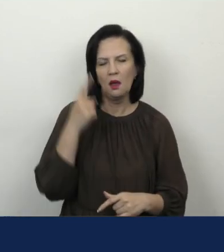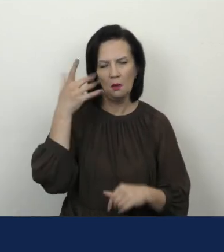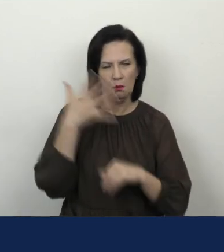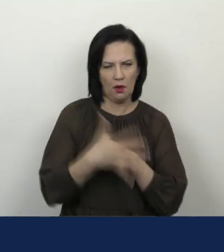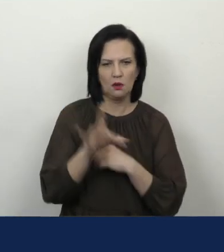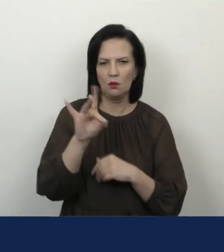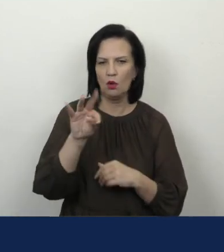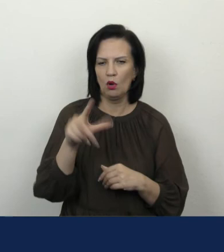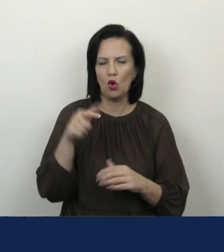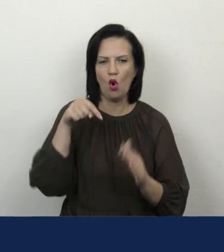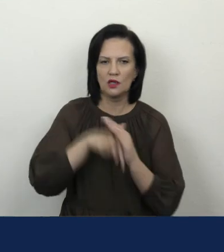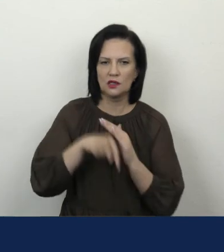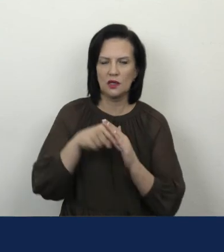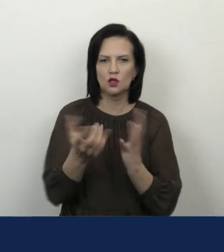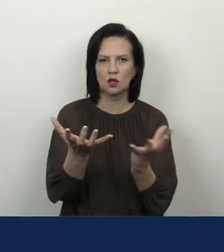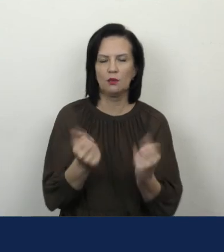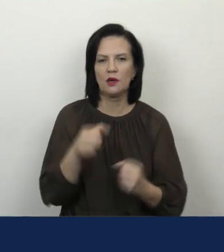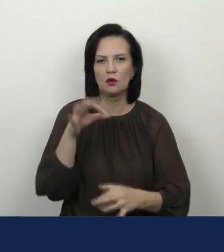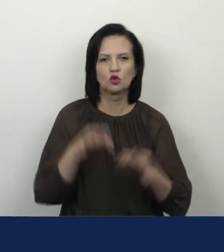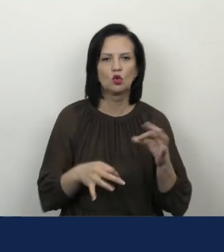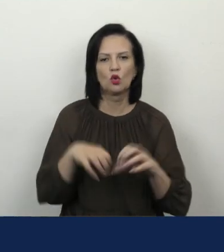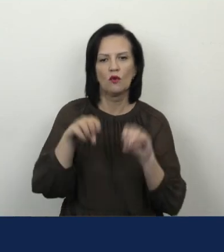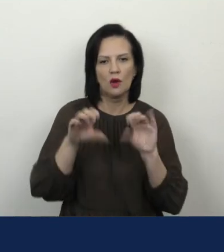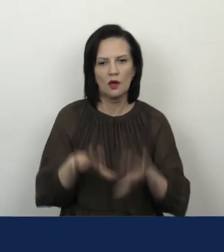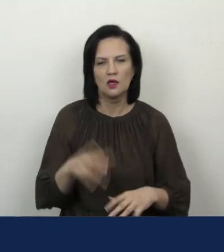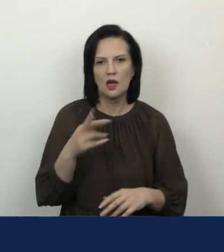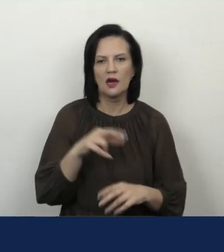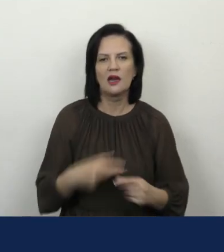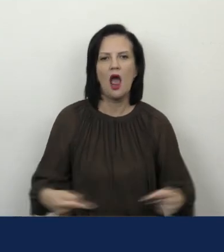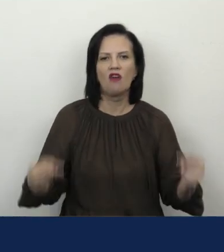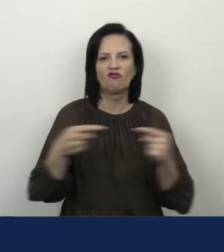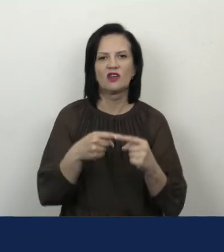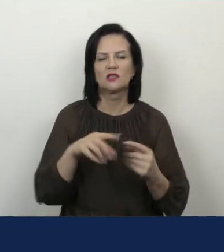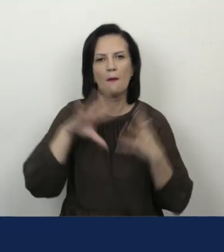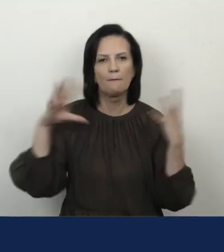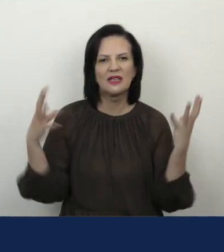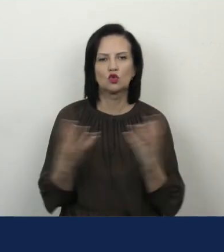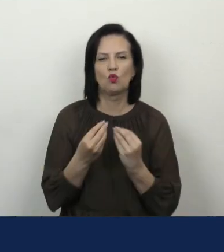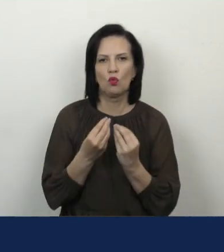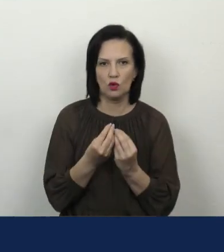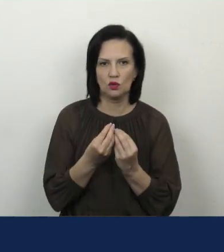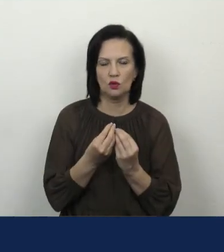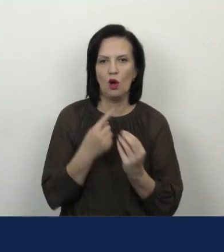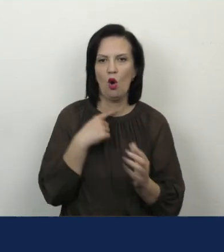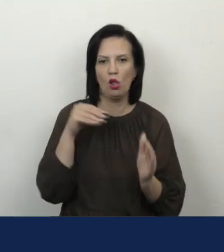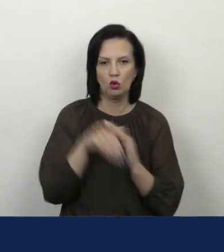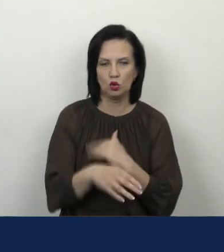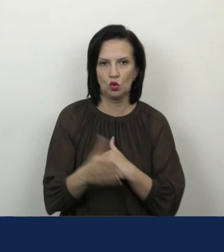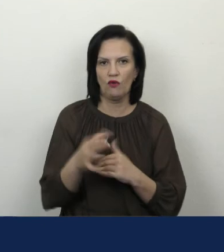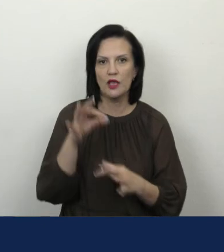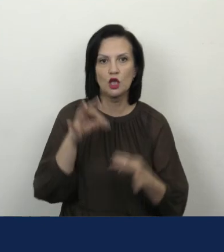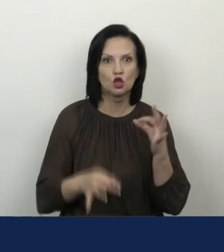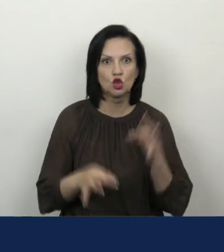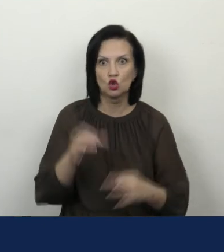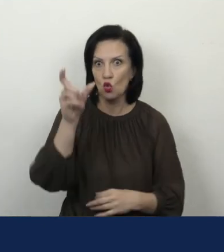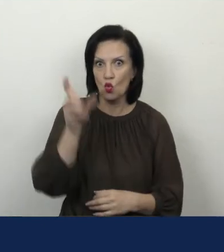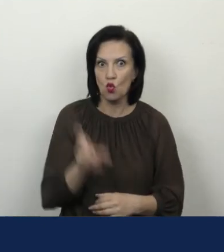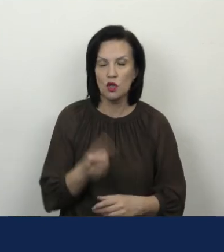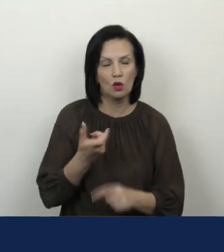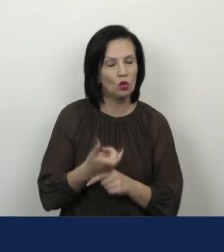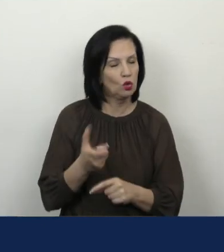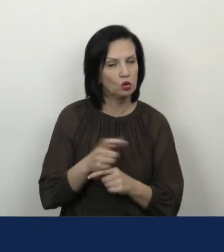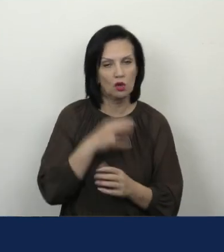the work of the courts, as we understand that the role of every judgment, of every decision for the